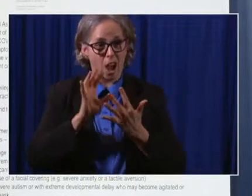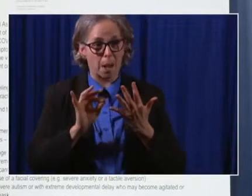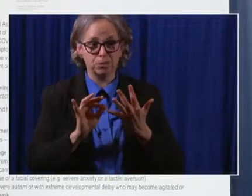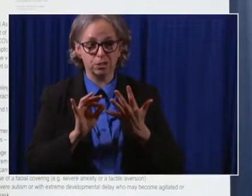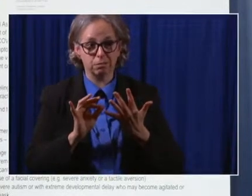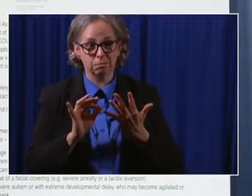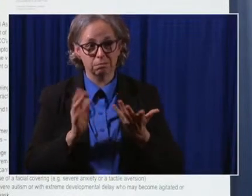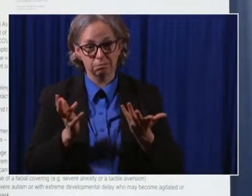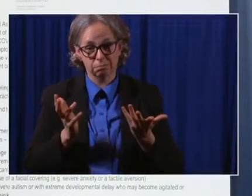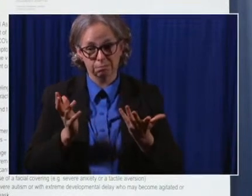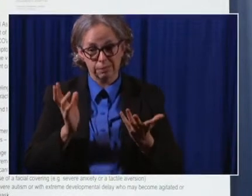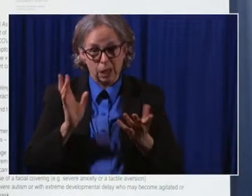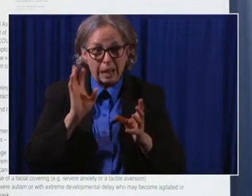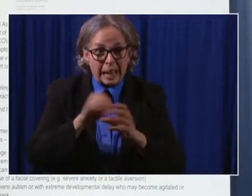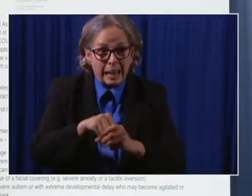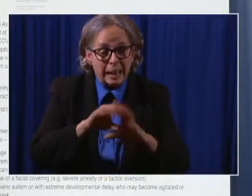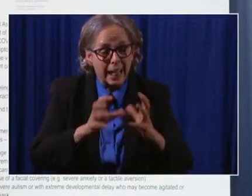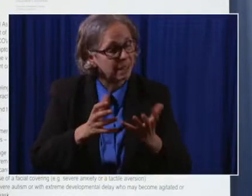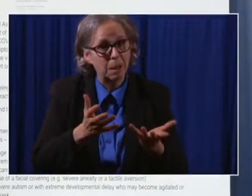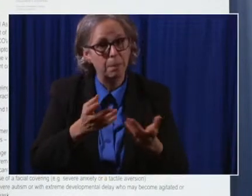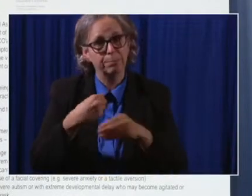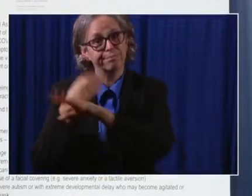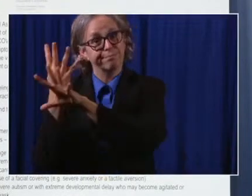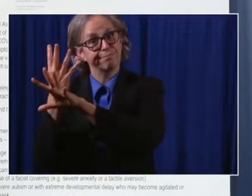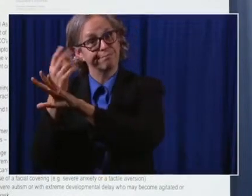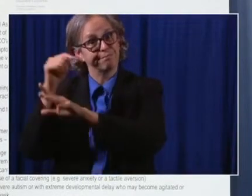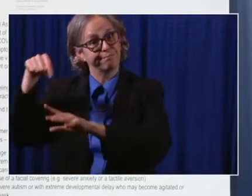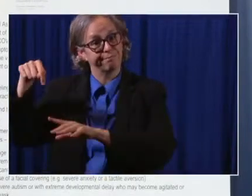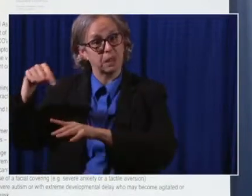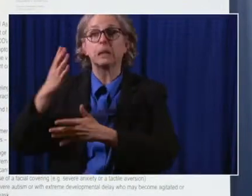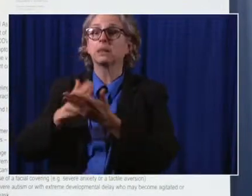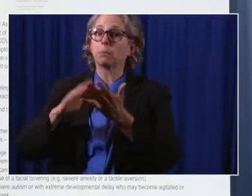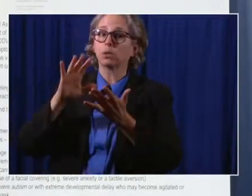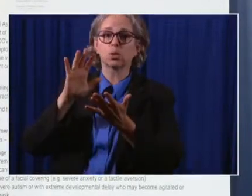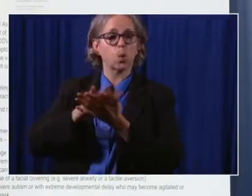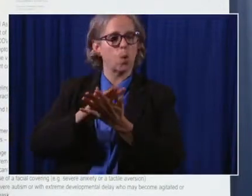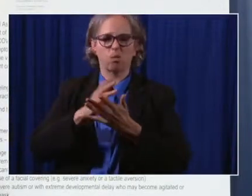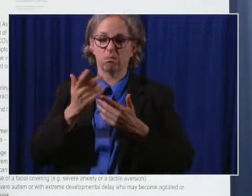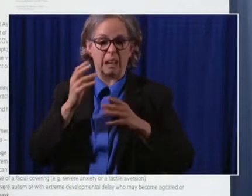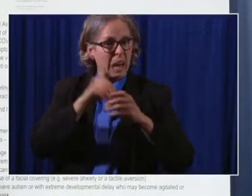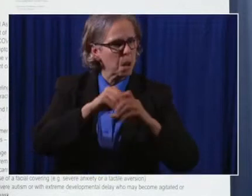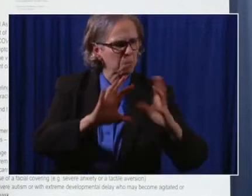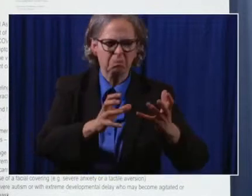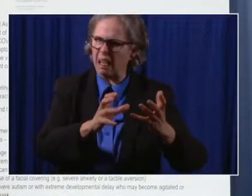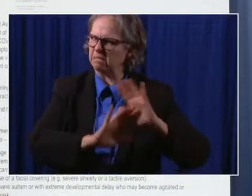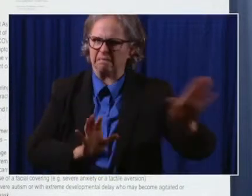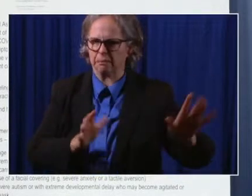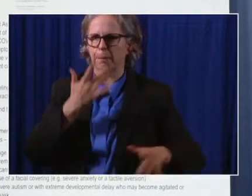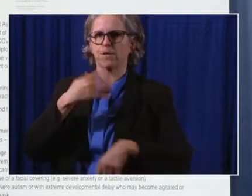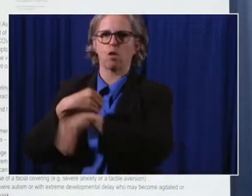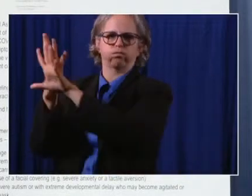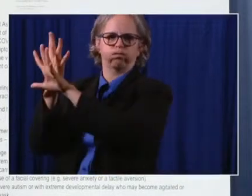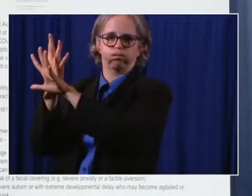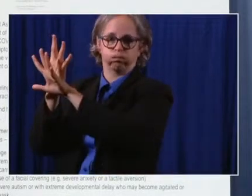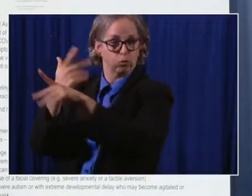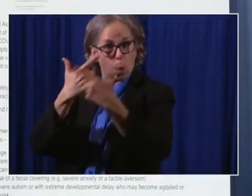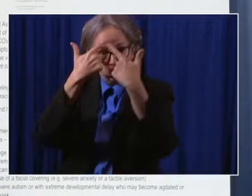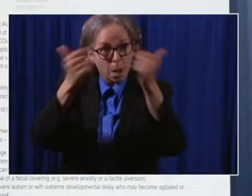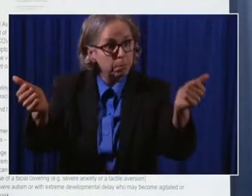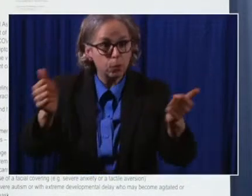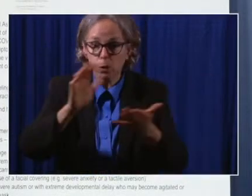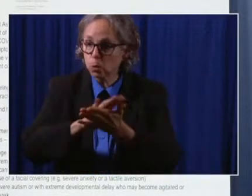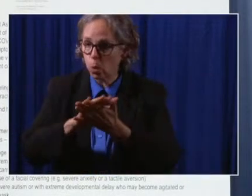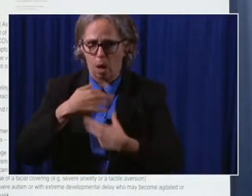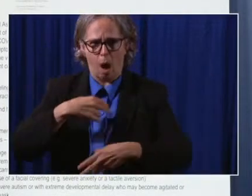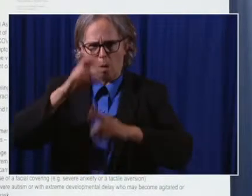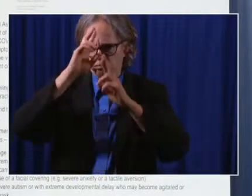choice. And they're doing that based on all the evidence, and they make that decision. But the schools who have decided to